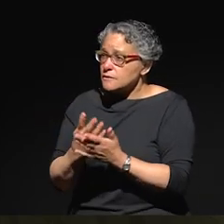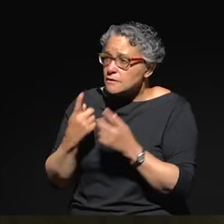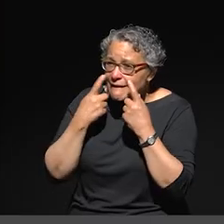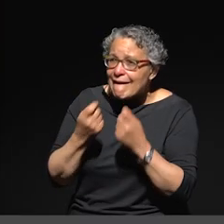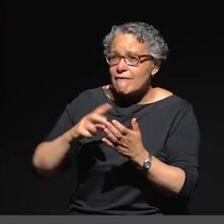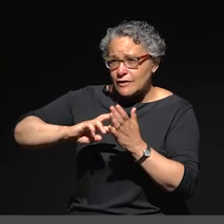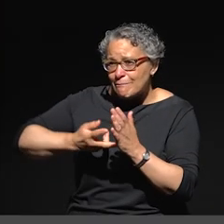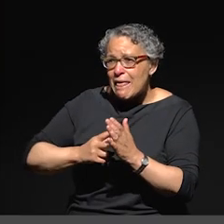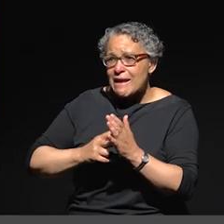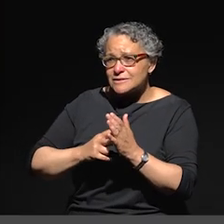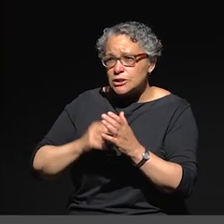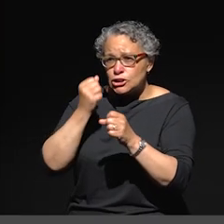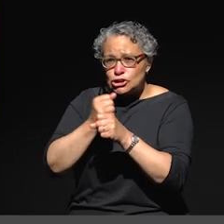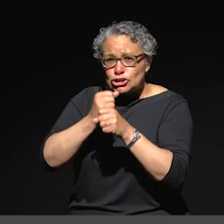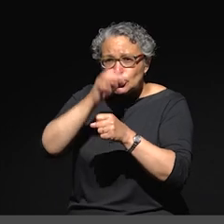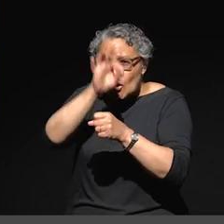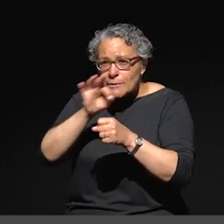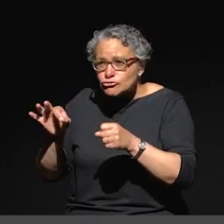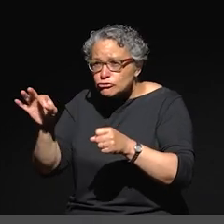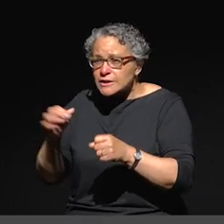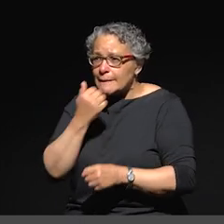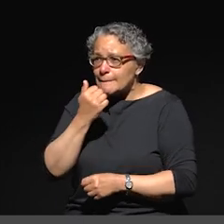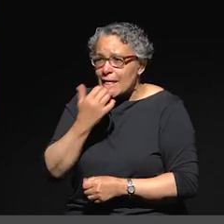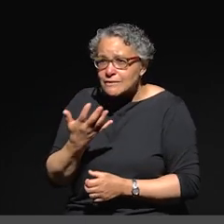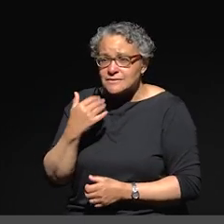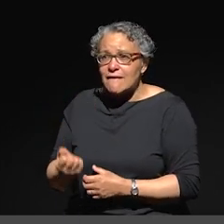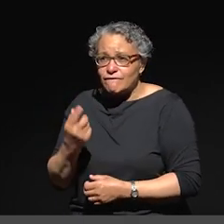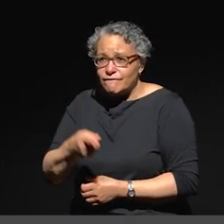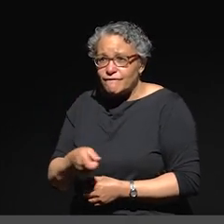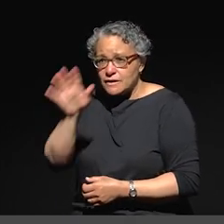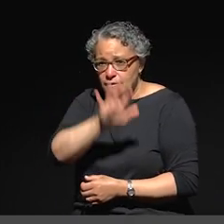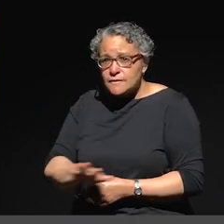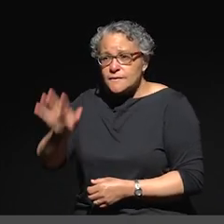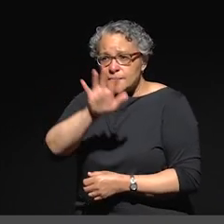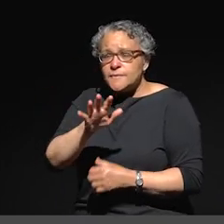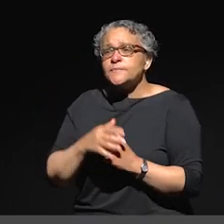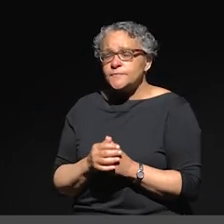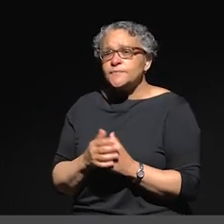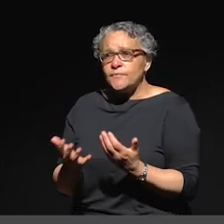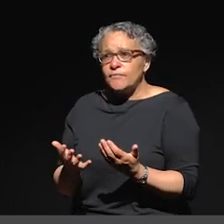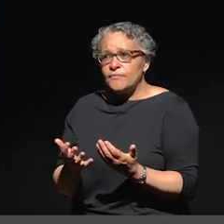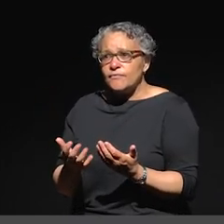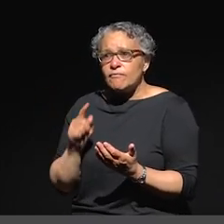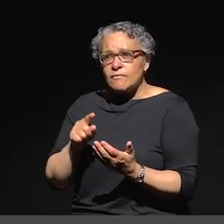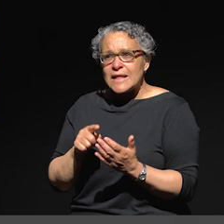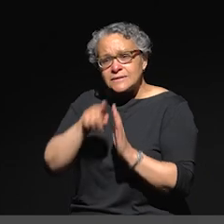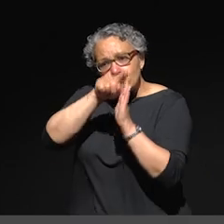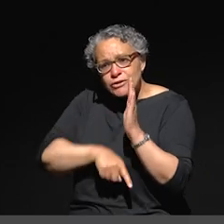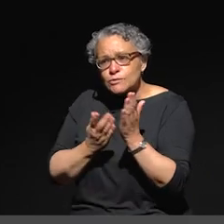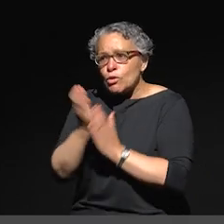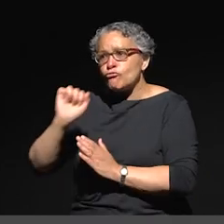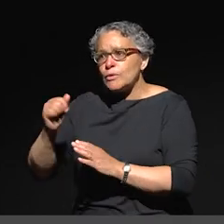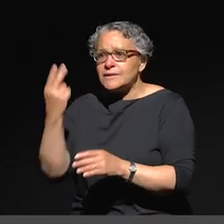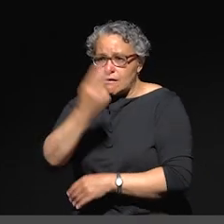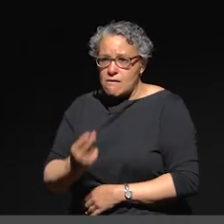planned geometrical painting. And this is again, a principle that you see throughout his art.